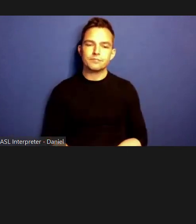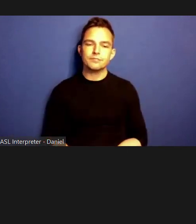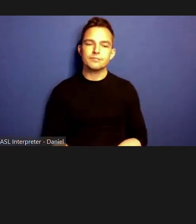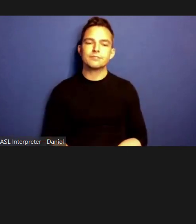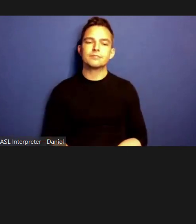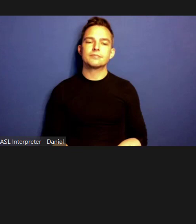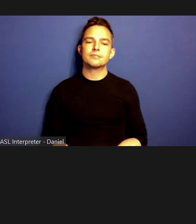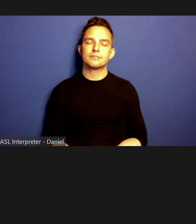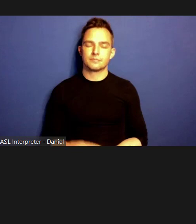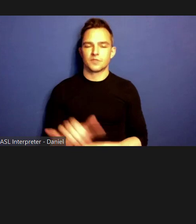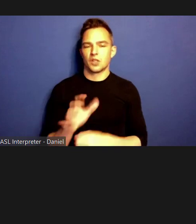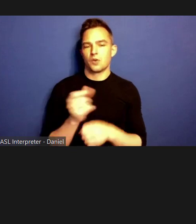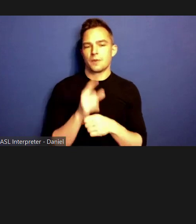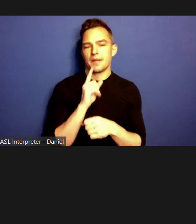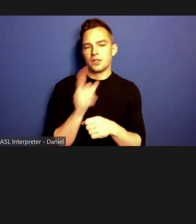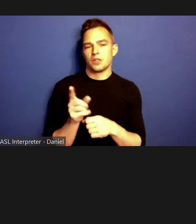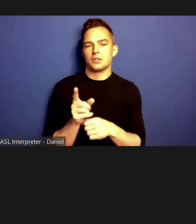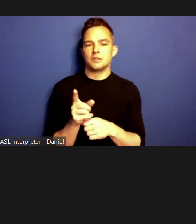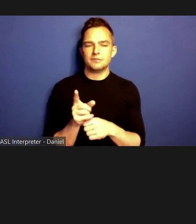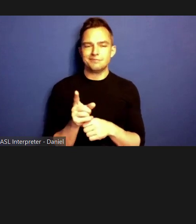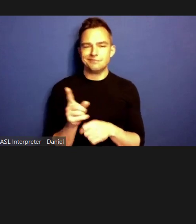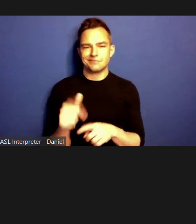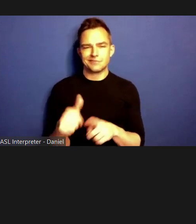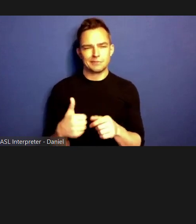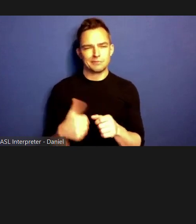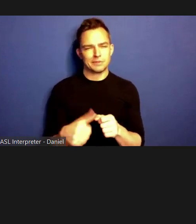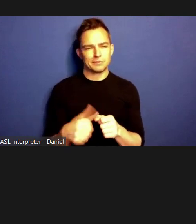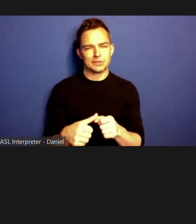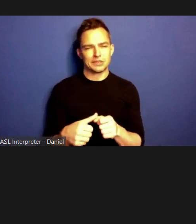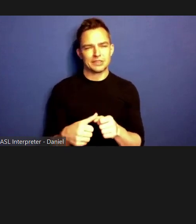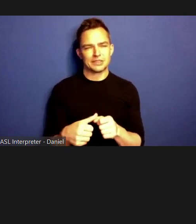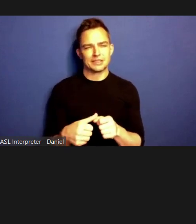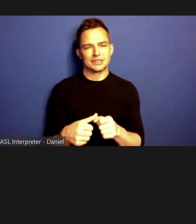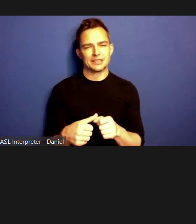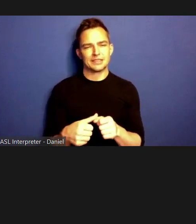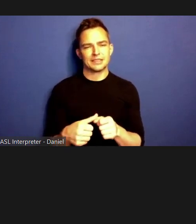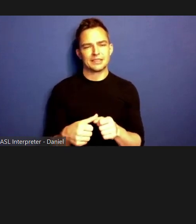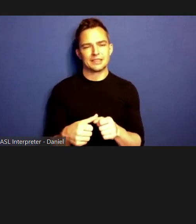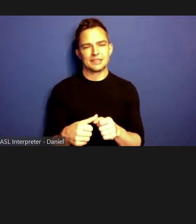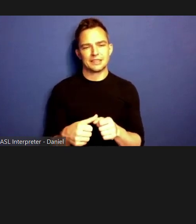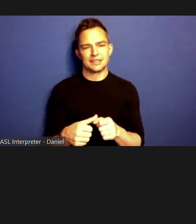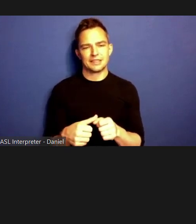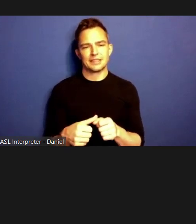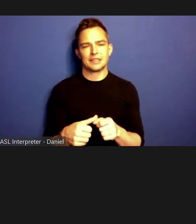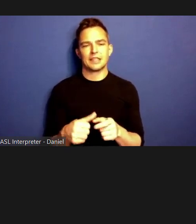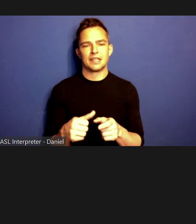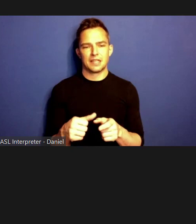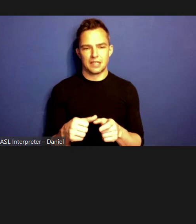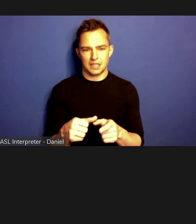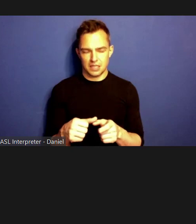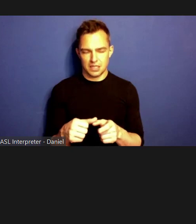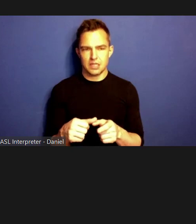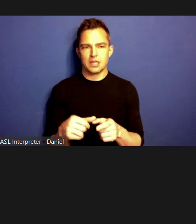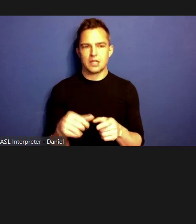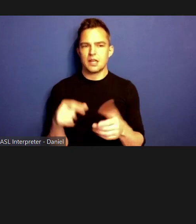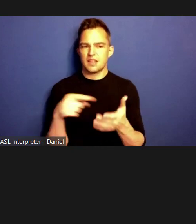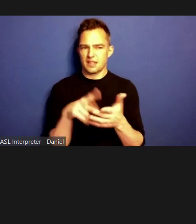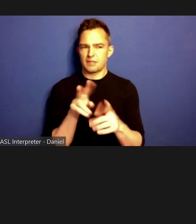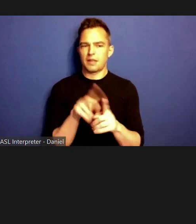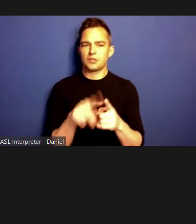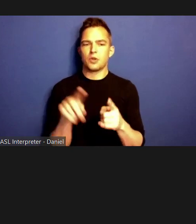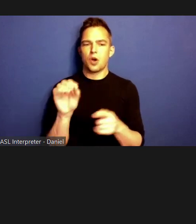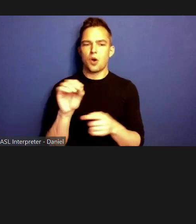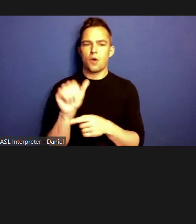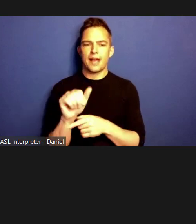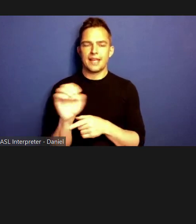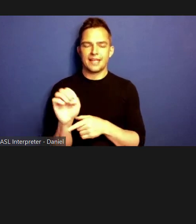And I want to make sure I don't remember if I just said this or not, but this protocol applies to either OAE or pure tone.